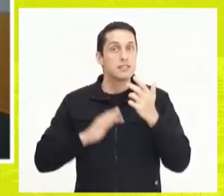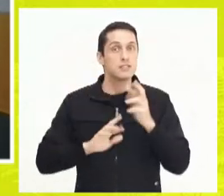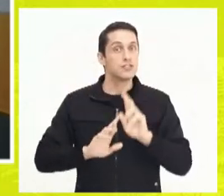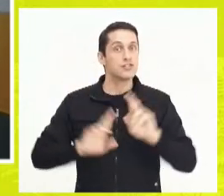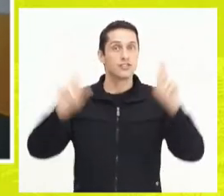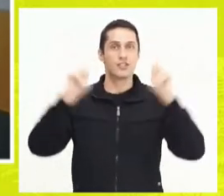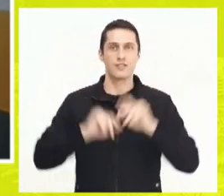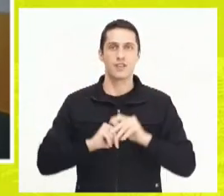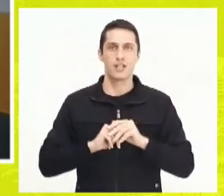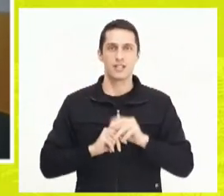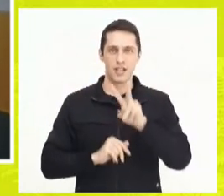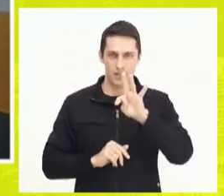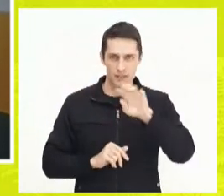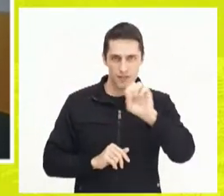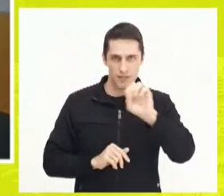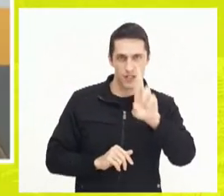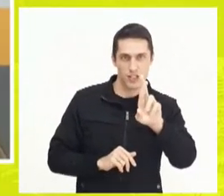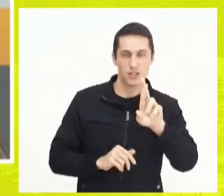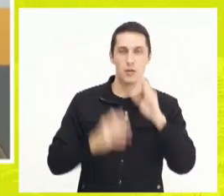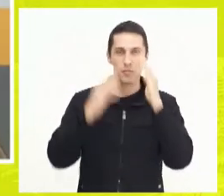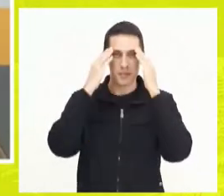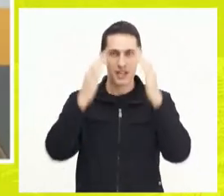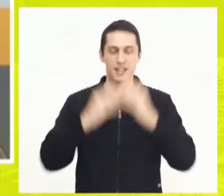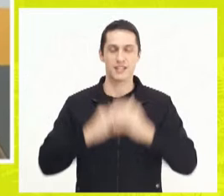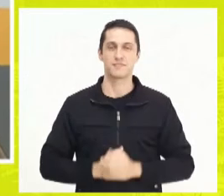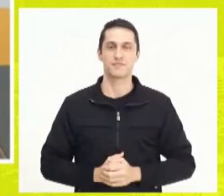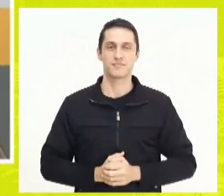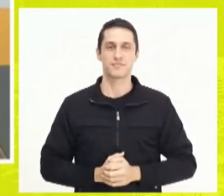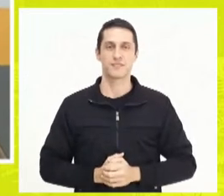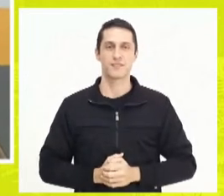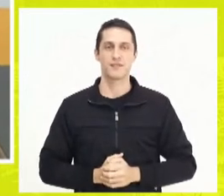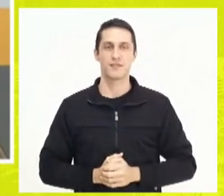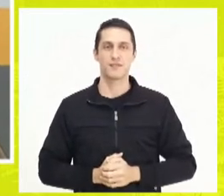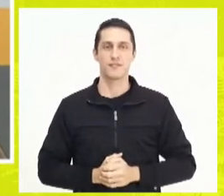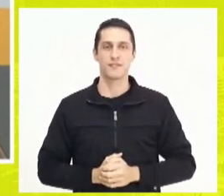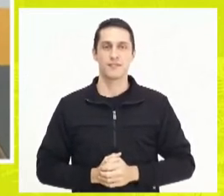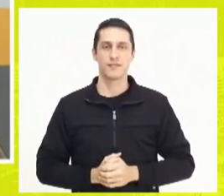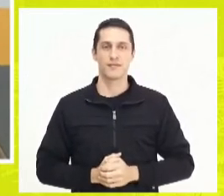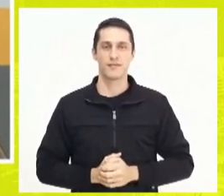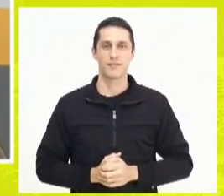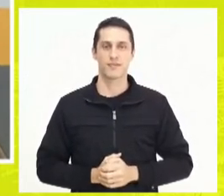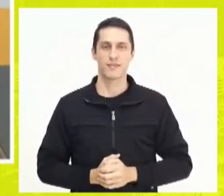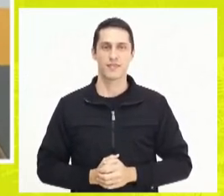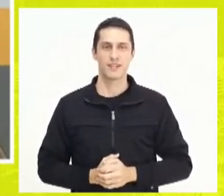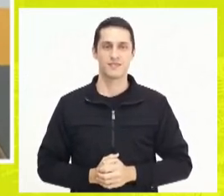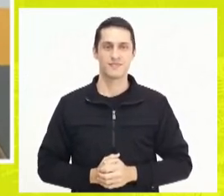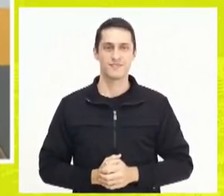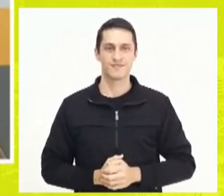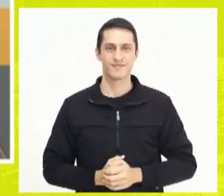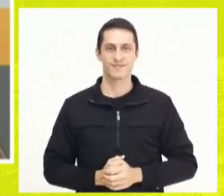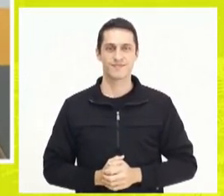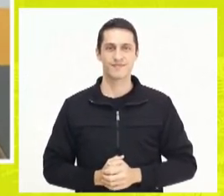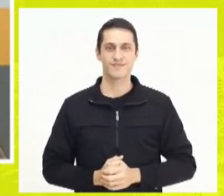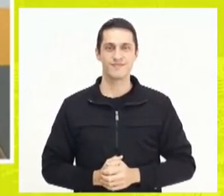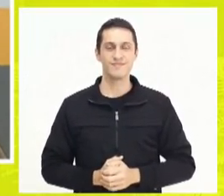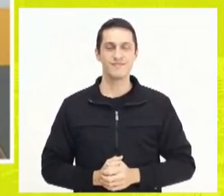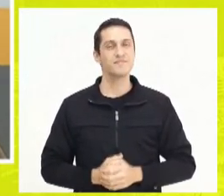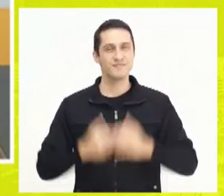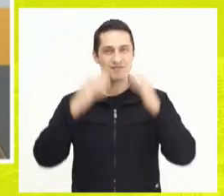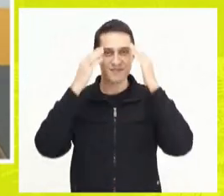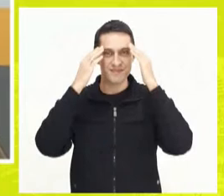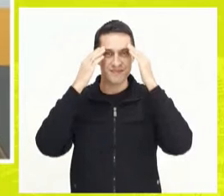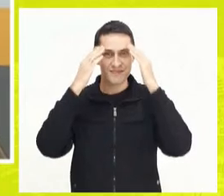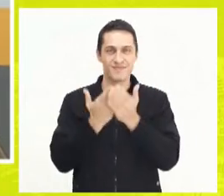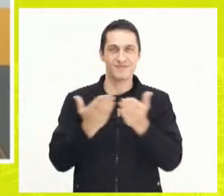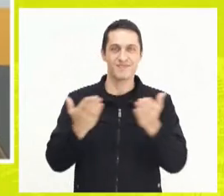he's going to be leading this uh table and victor the floor is yours thank you for being here thank